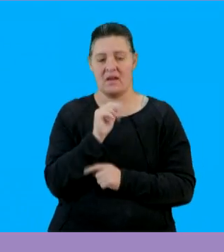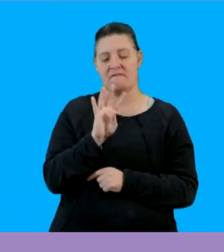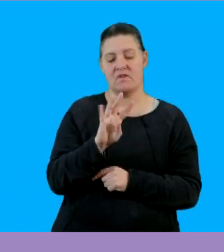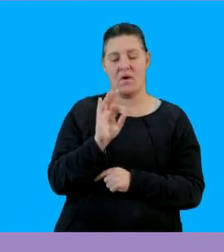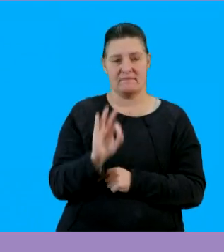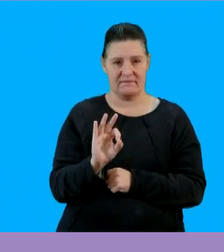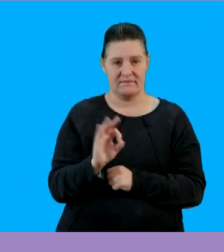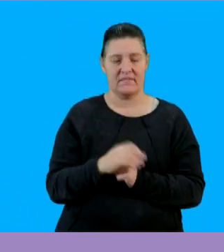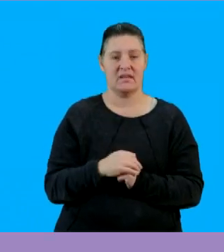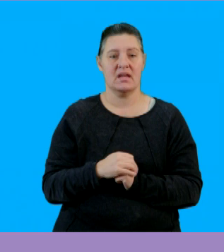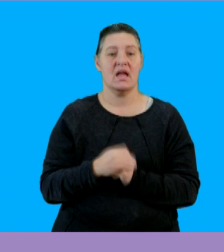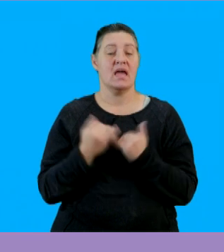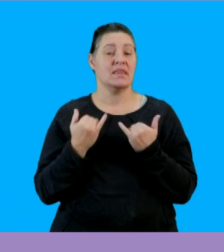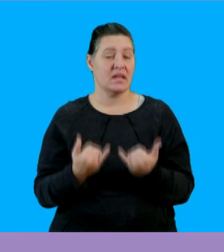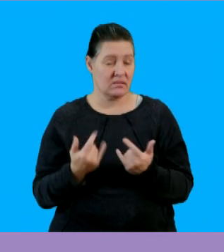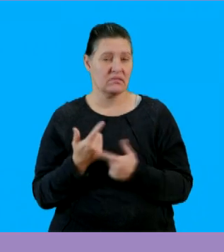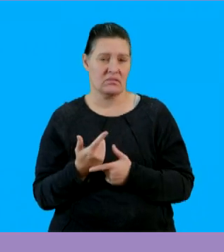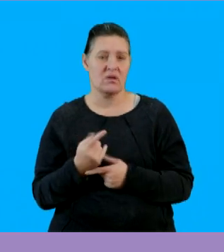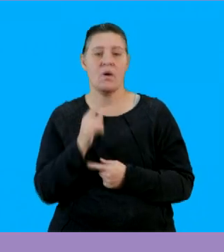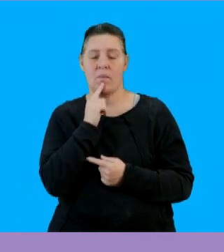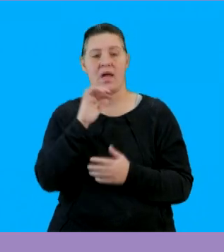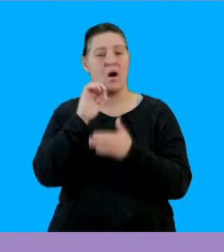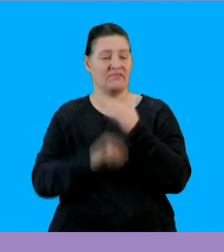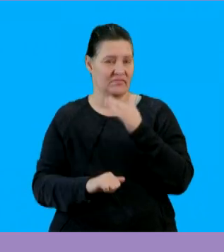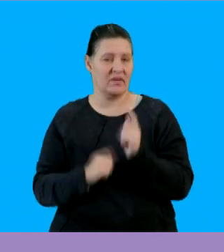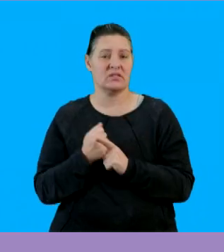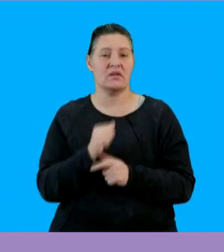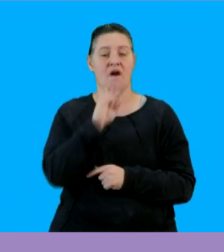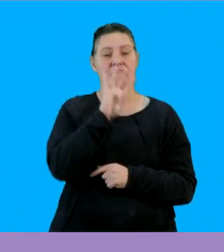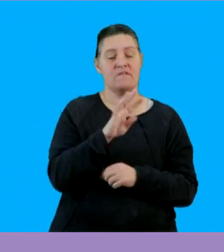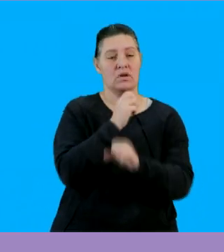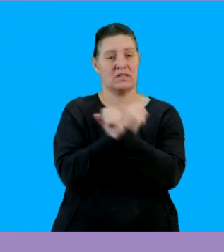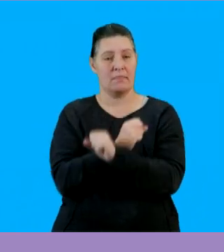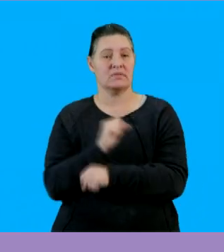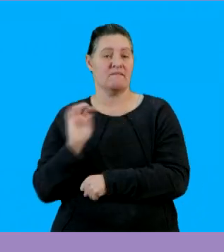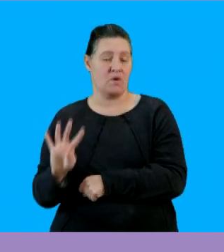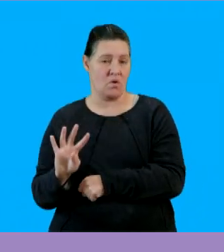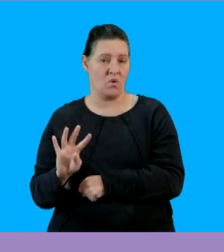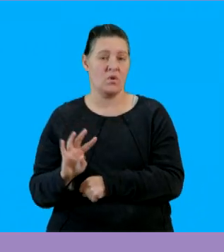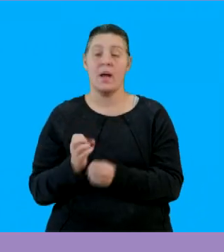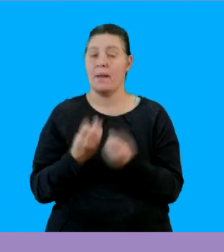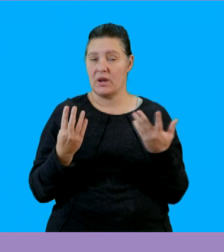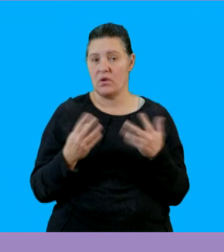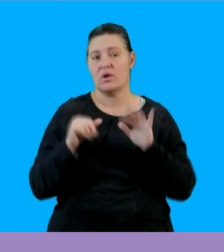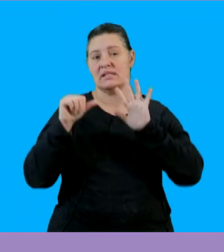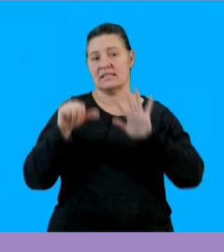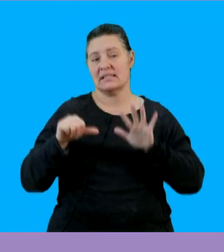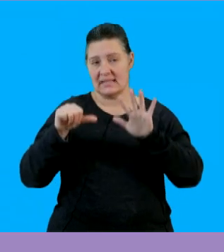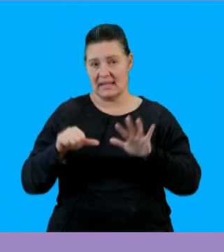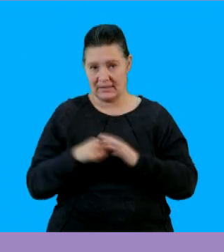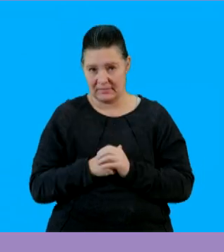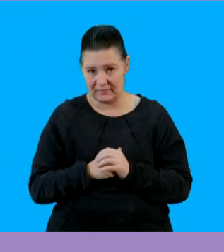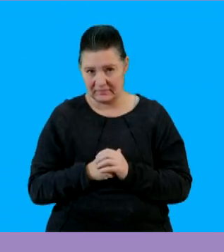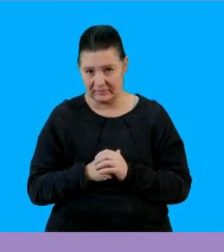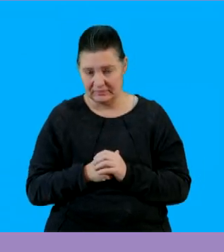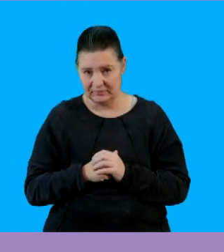f, that is 4f. And then we are subtracting, so that is 4 multiplied by 4, and that